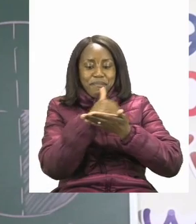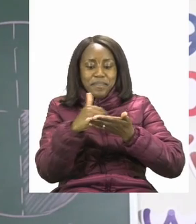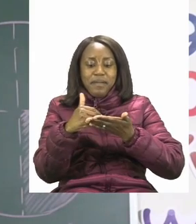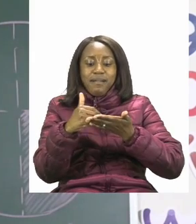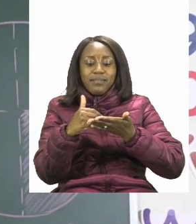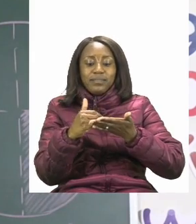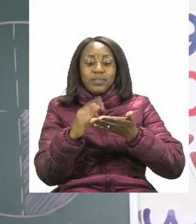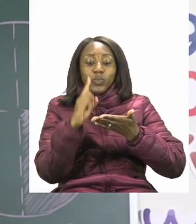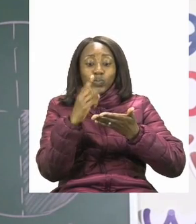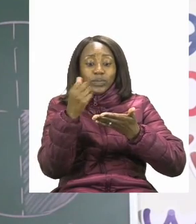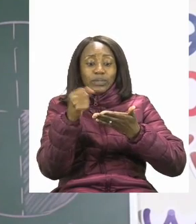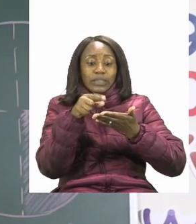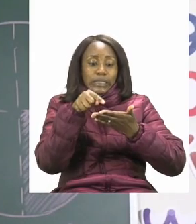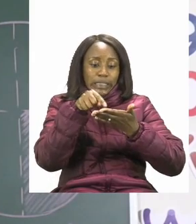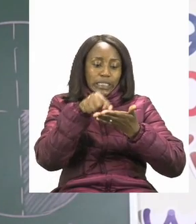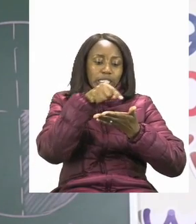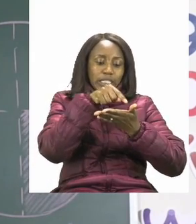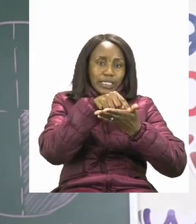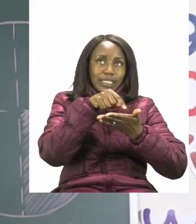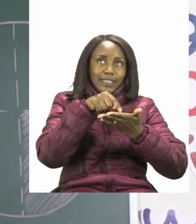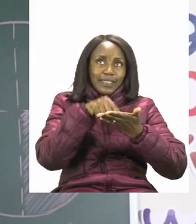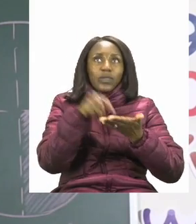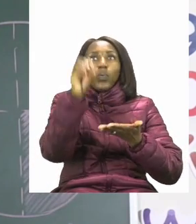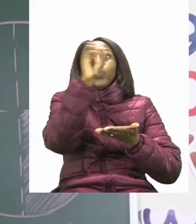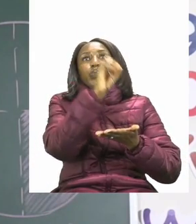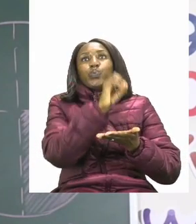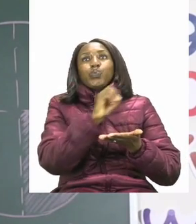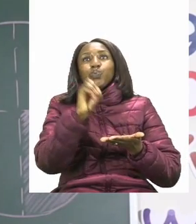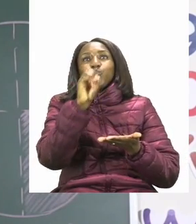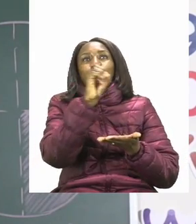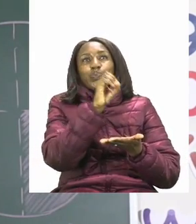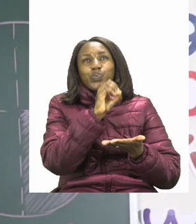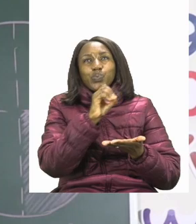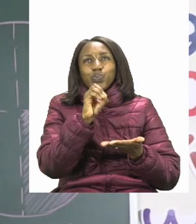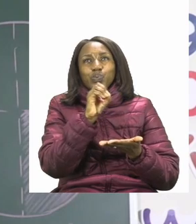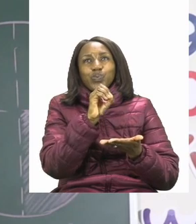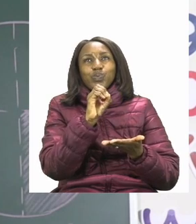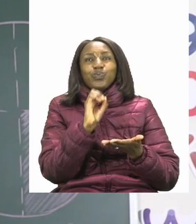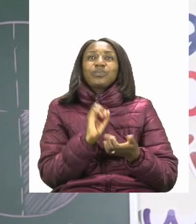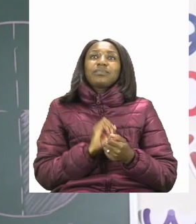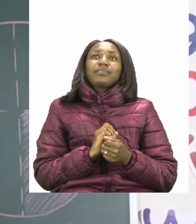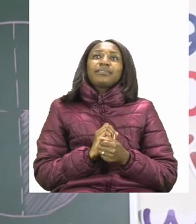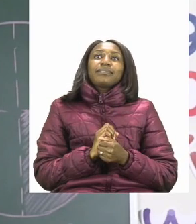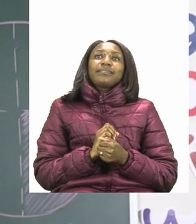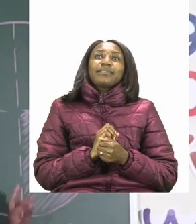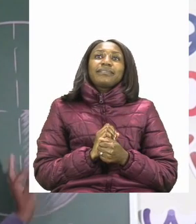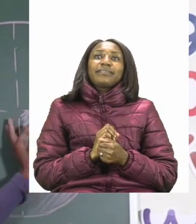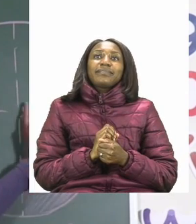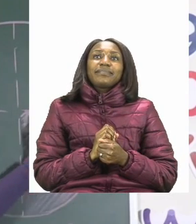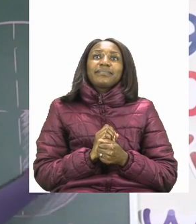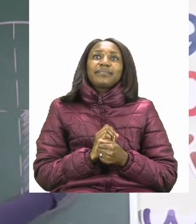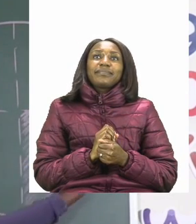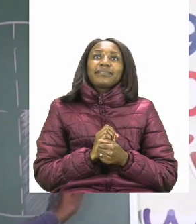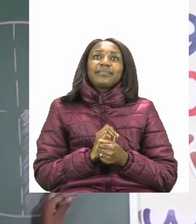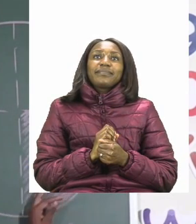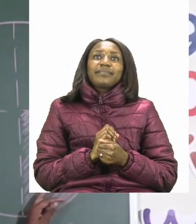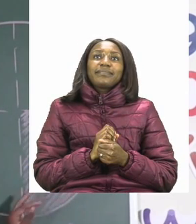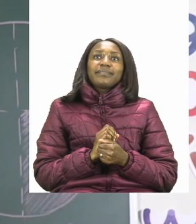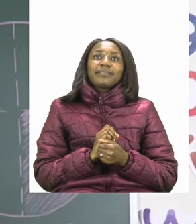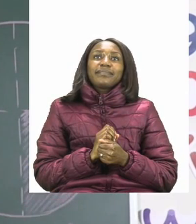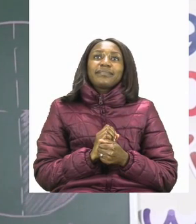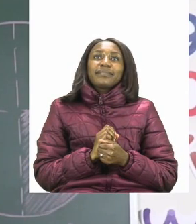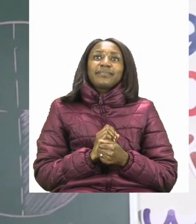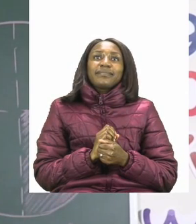a quarter is when we take that half and cut that half into half again, which would be